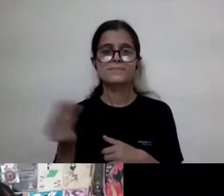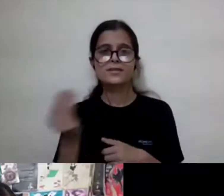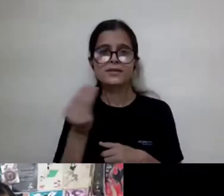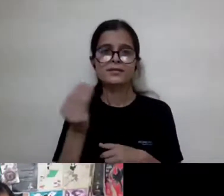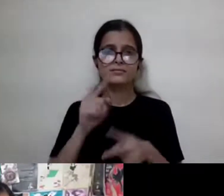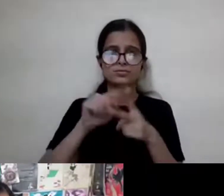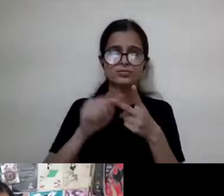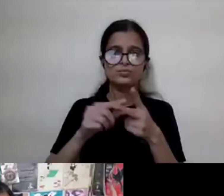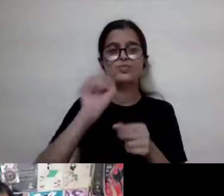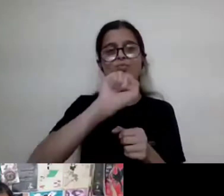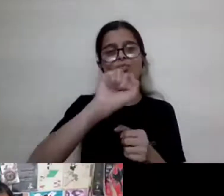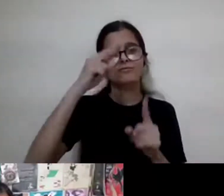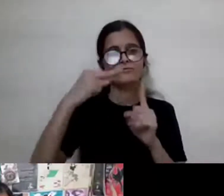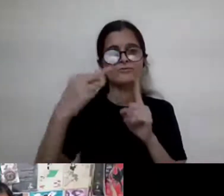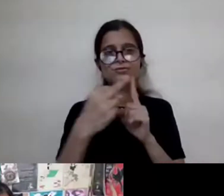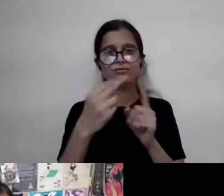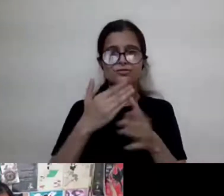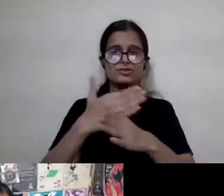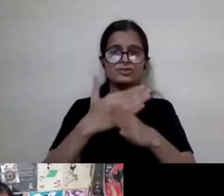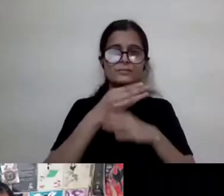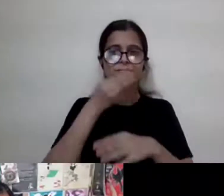share your views on that.